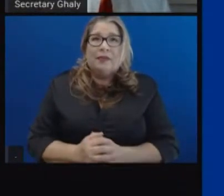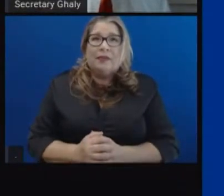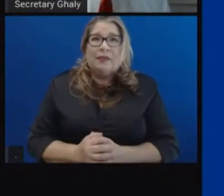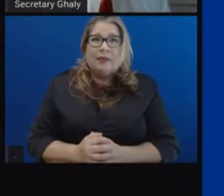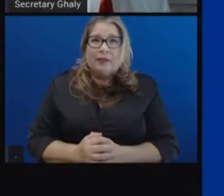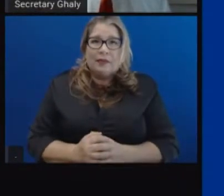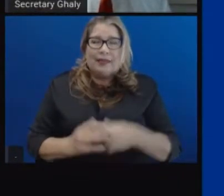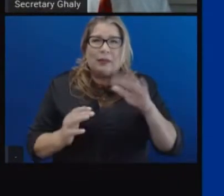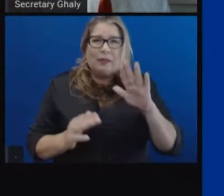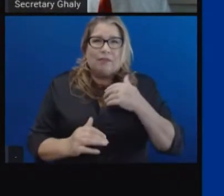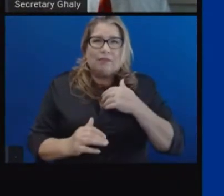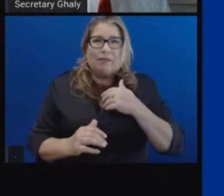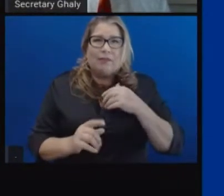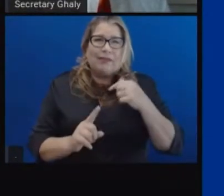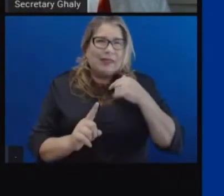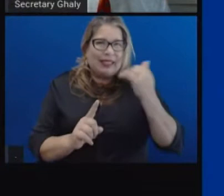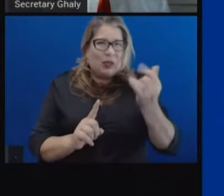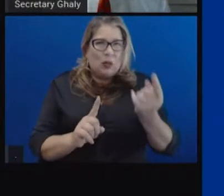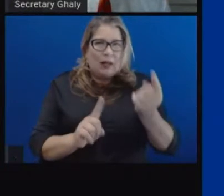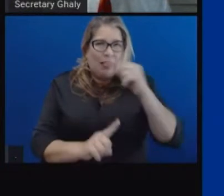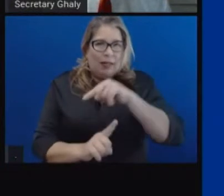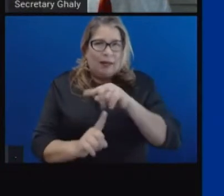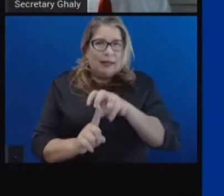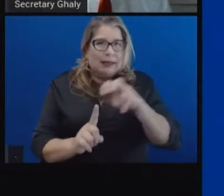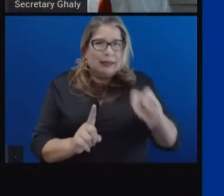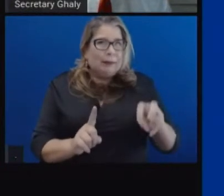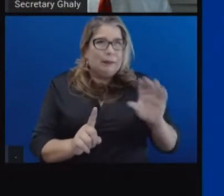Could we go back to the prior slide, please?